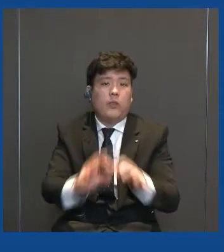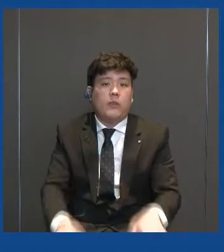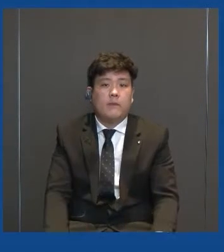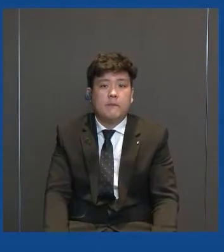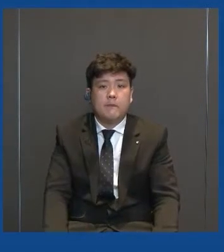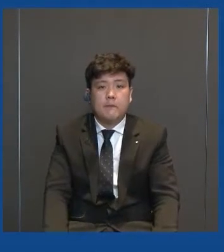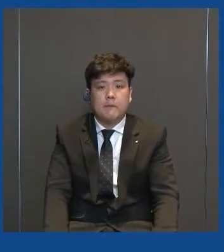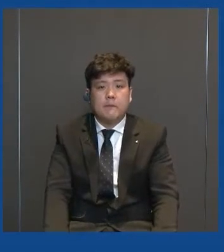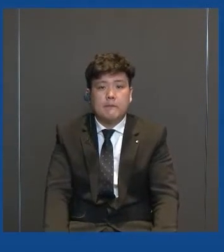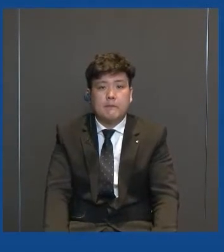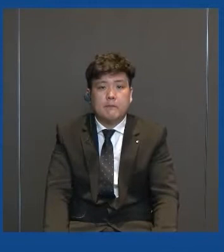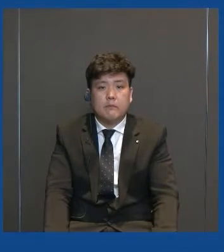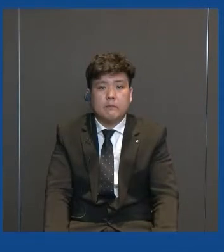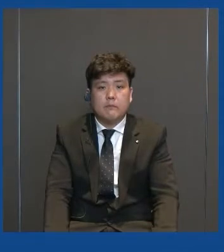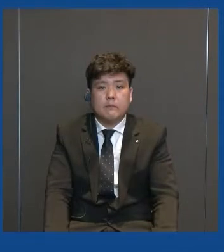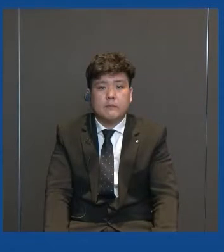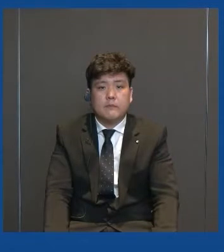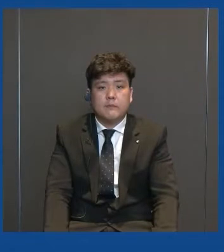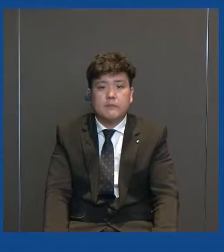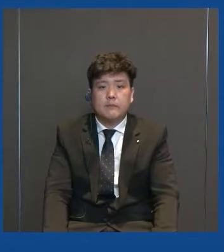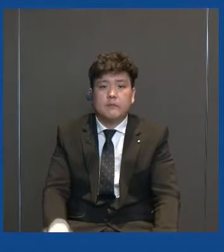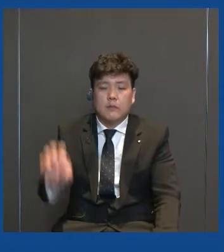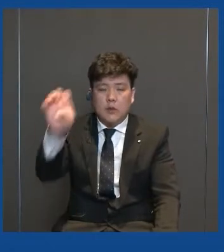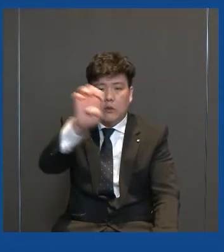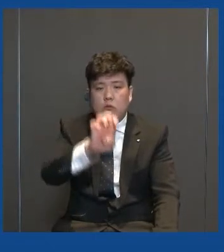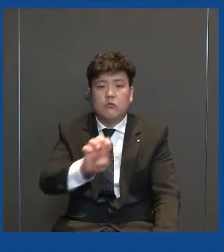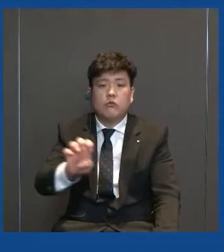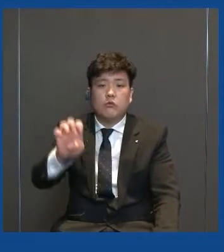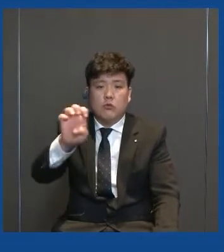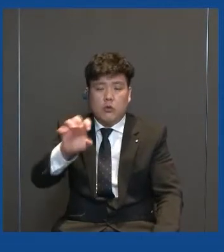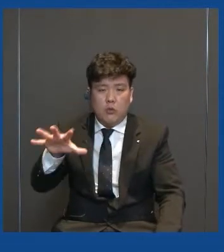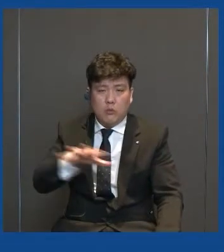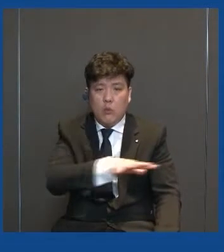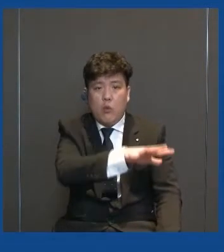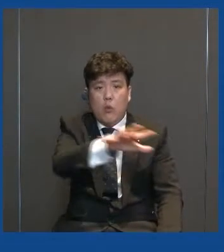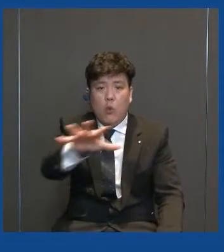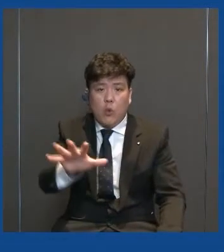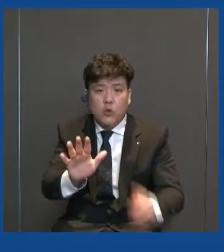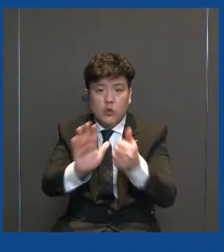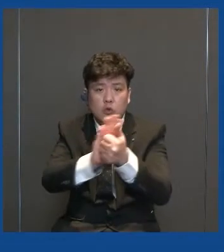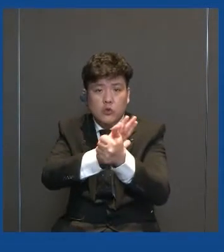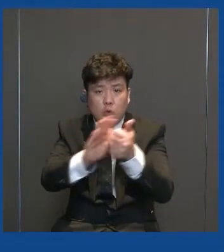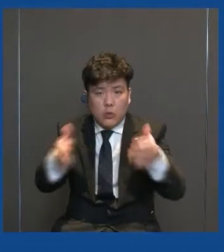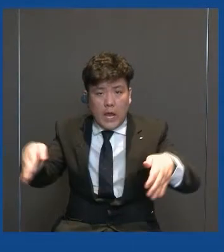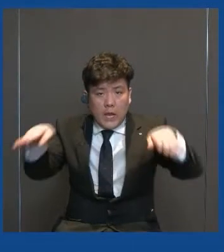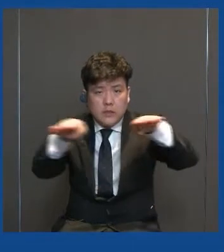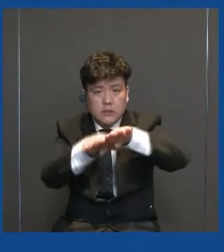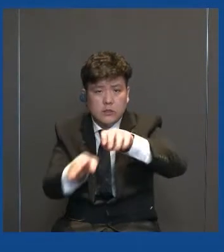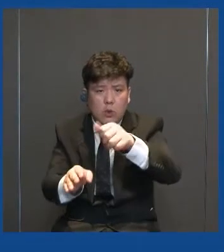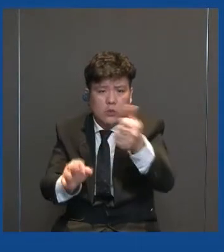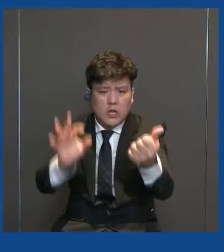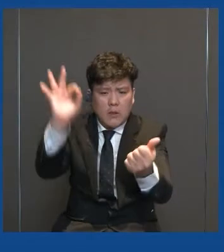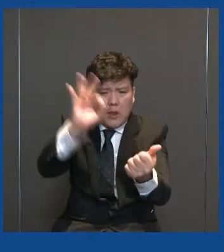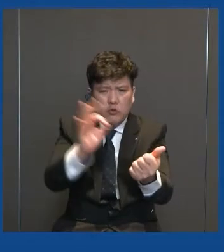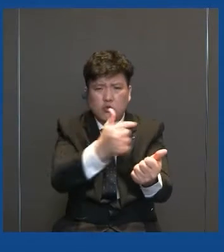in nursing homes have been a trend throughout all of Europe. So there's been a call on